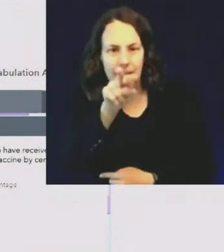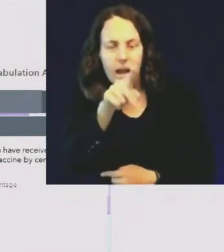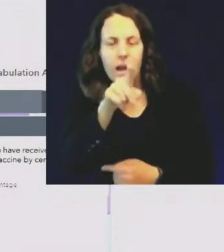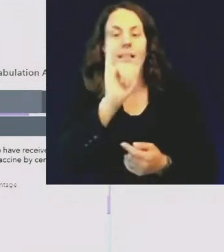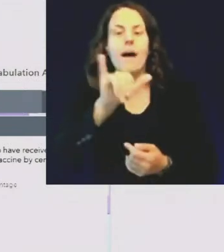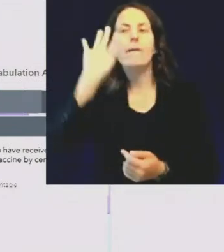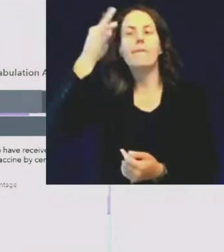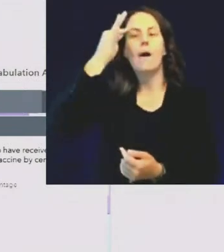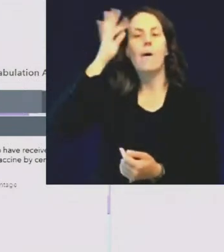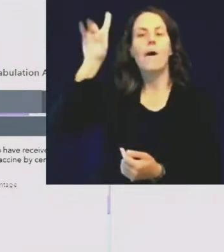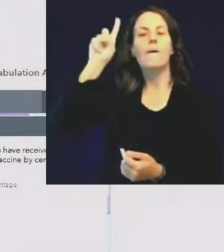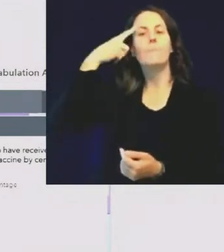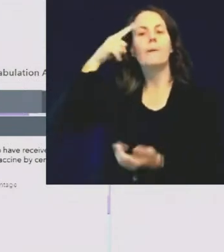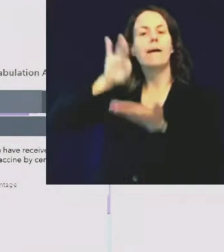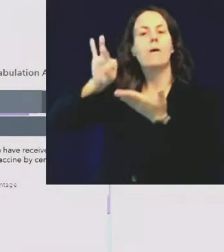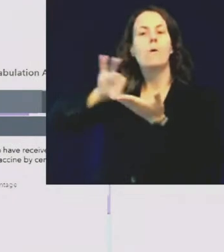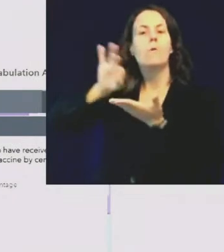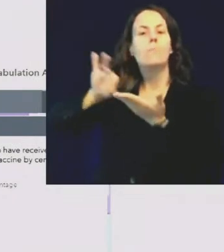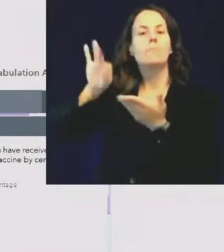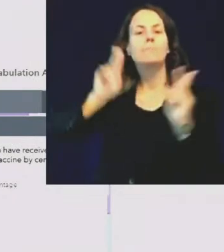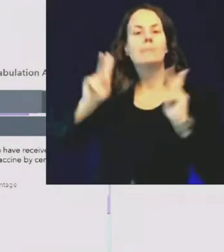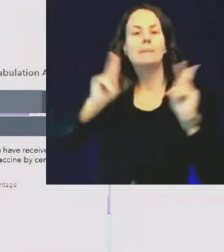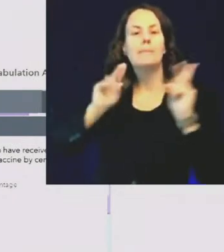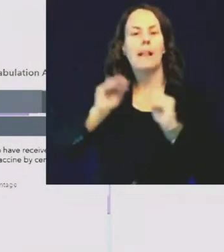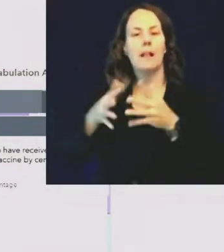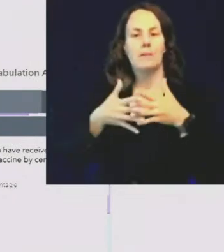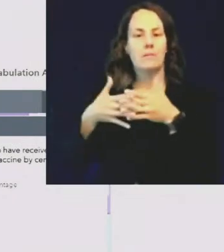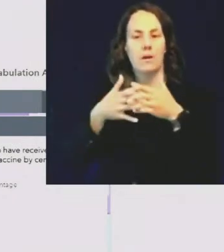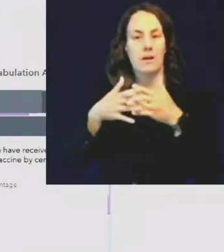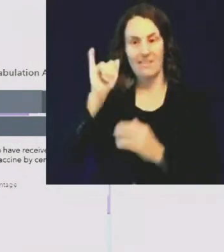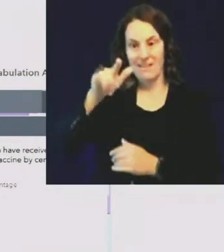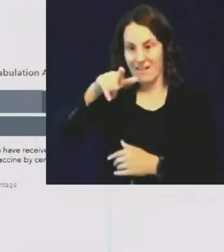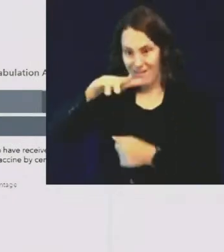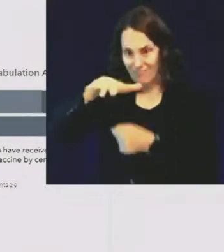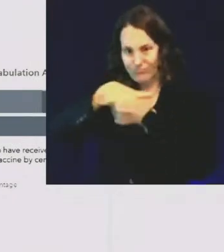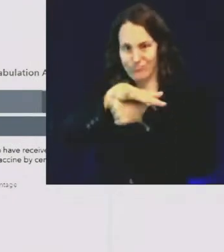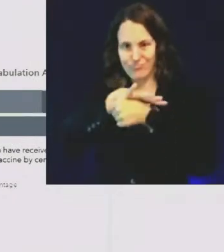at this in Marathon, Wood, and Portage County.